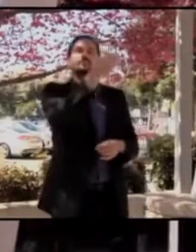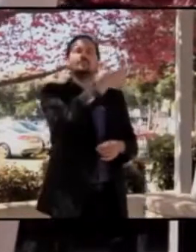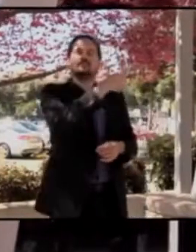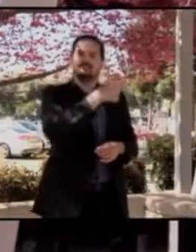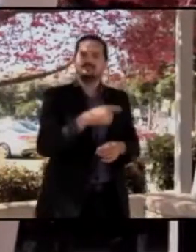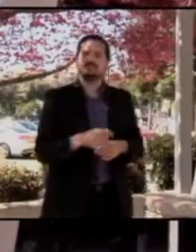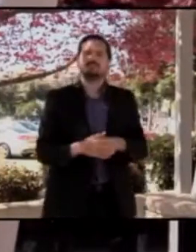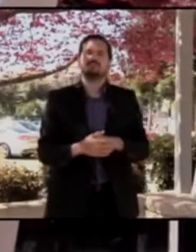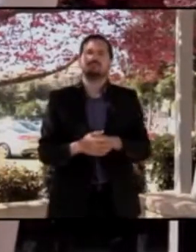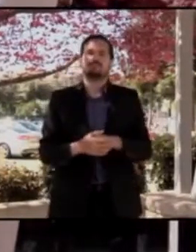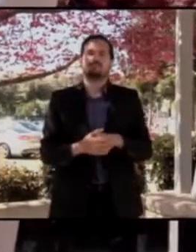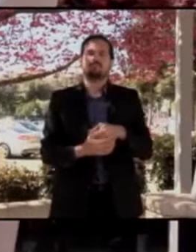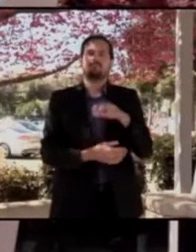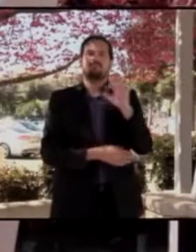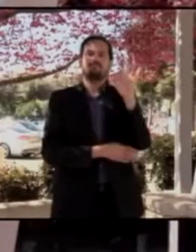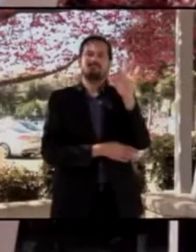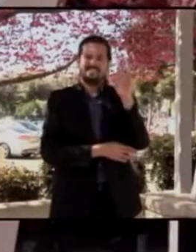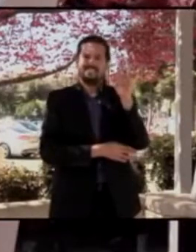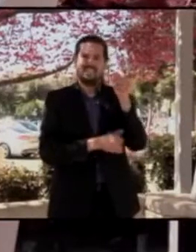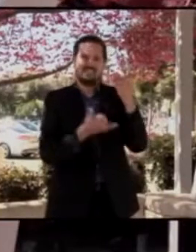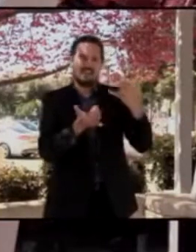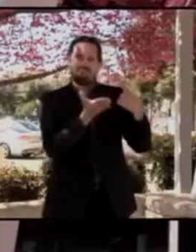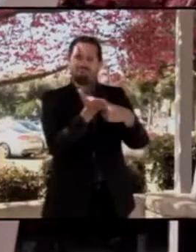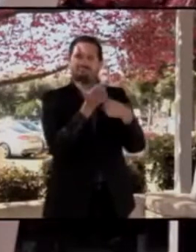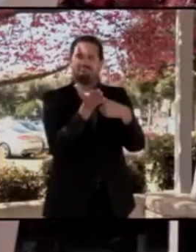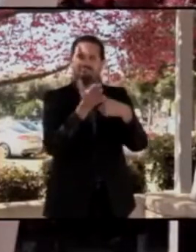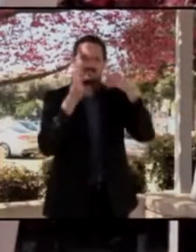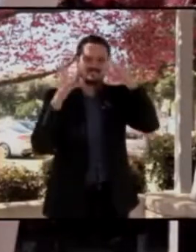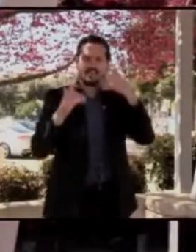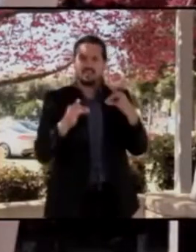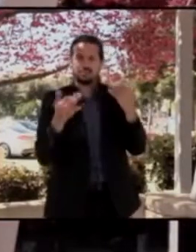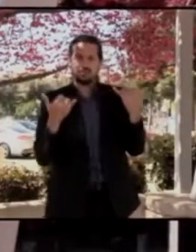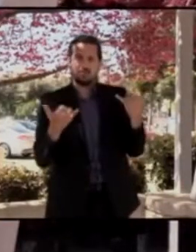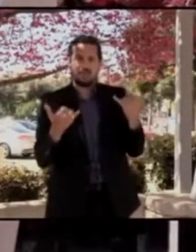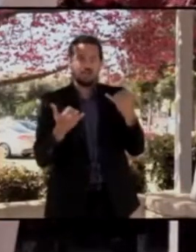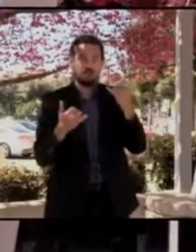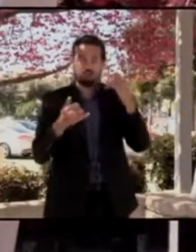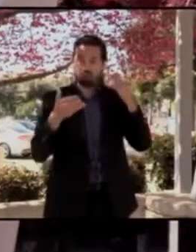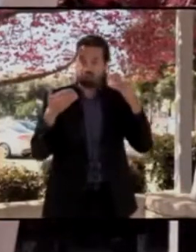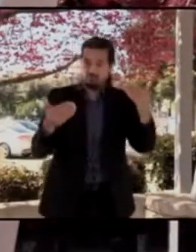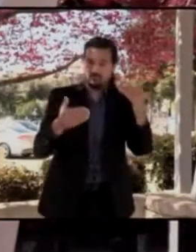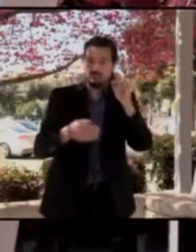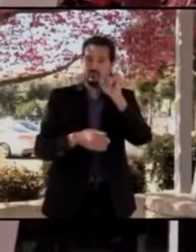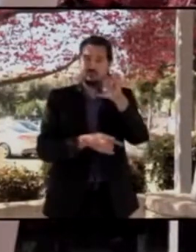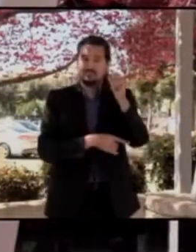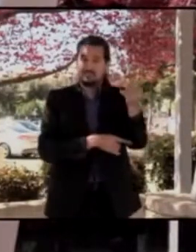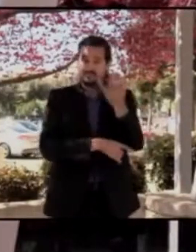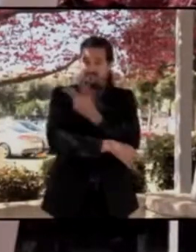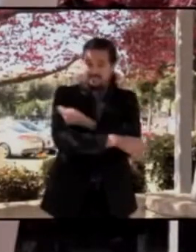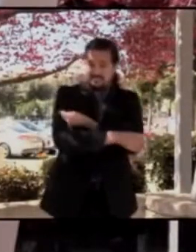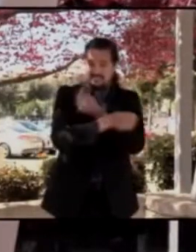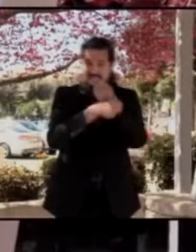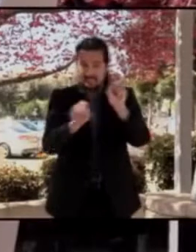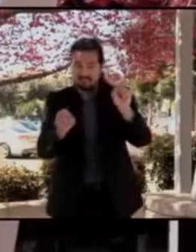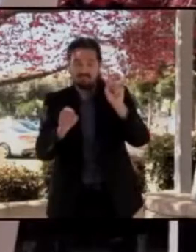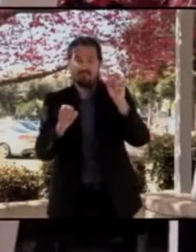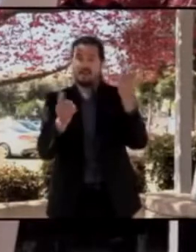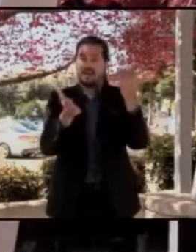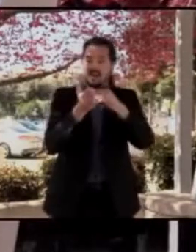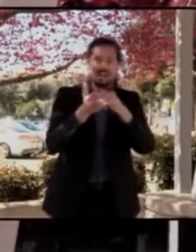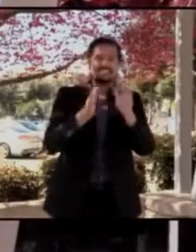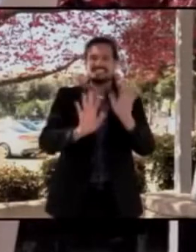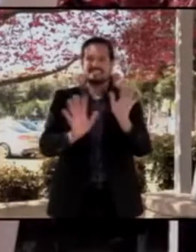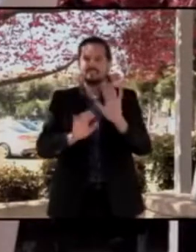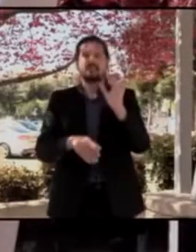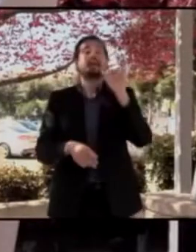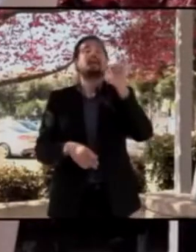Johnson vaccine. How does that factor into the next couple of weeks of trying to get more vaccines out to the community if they do